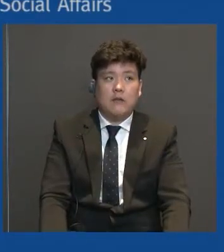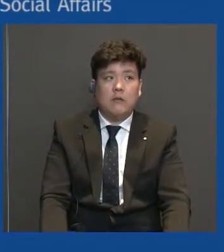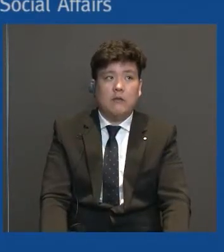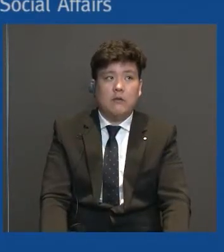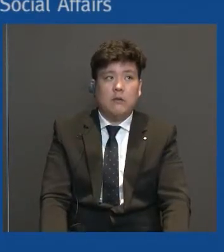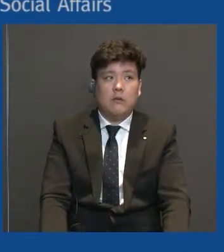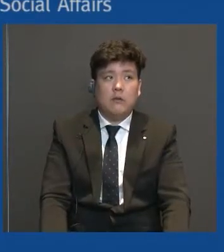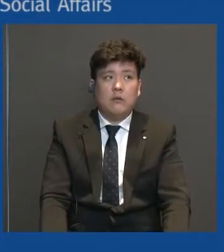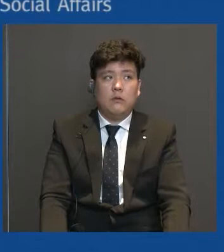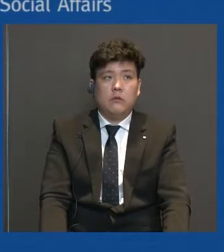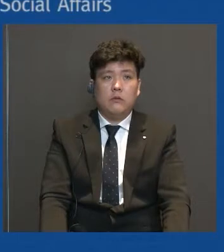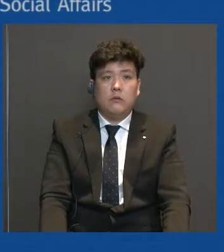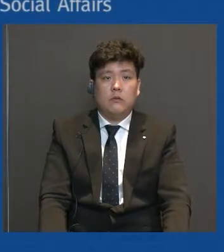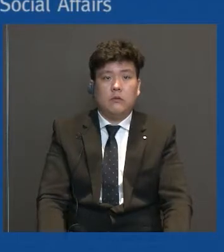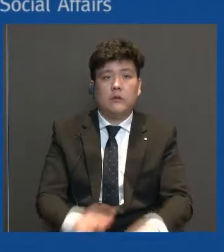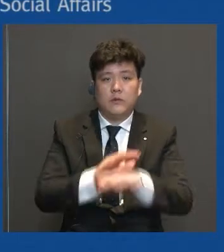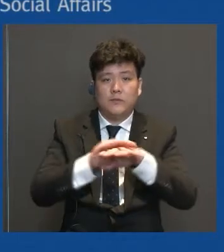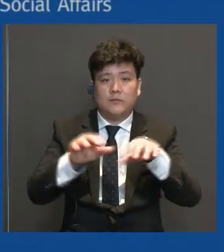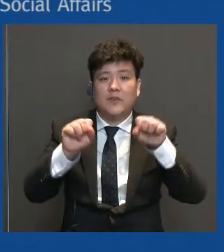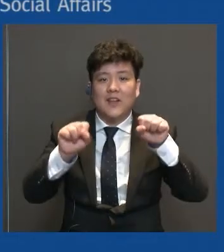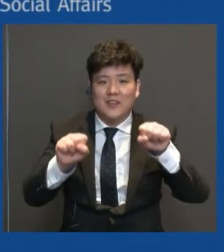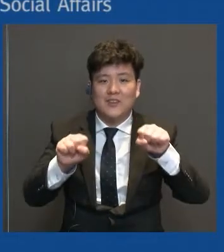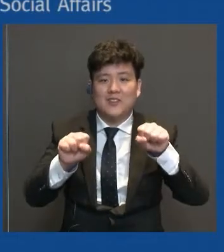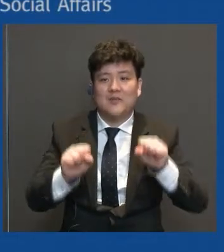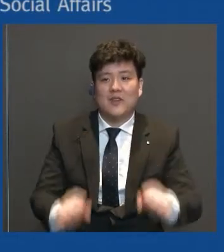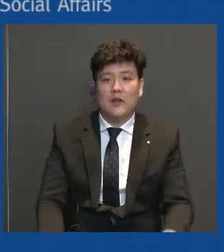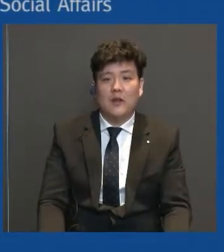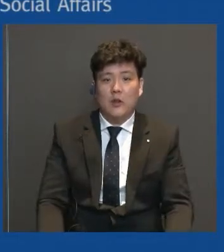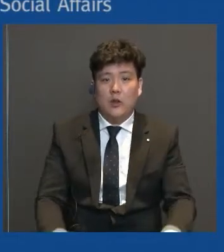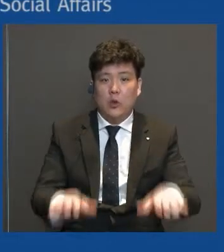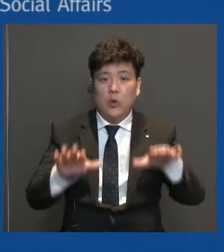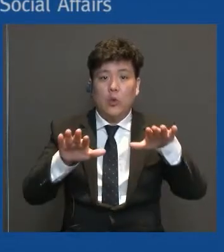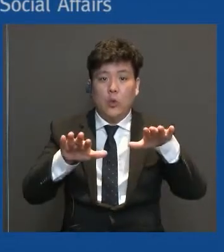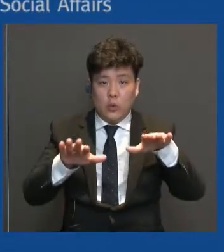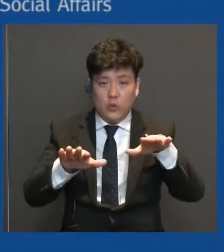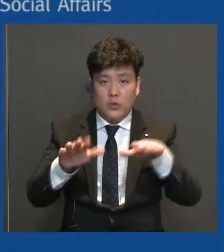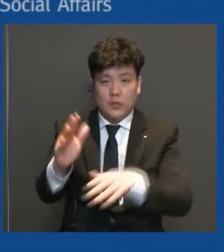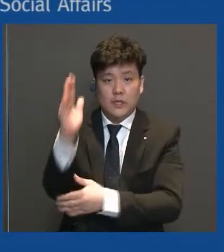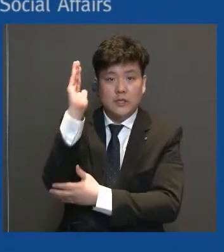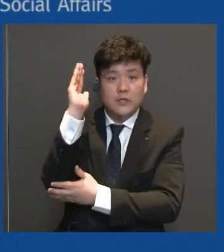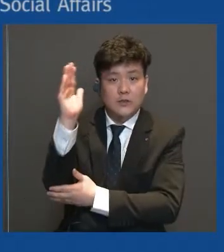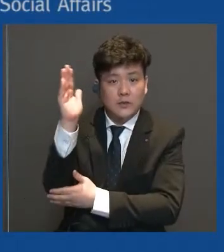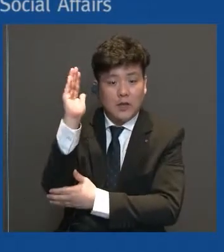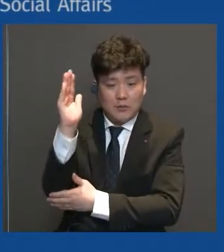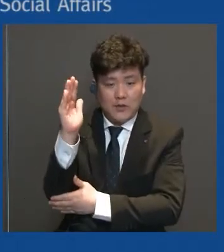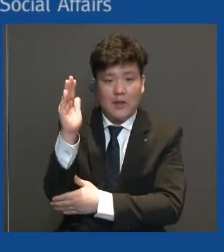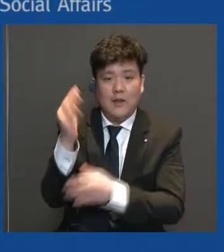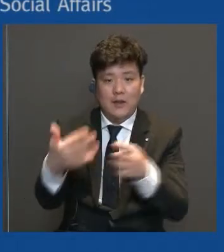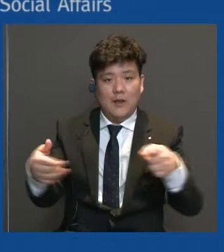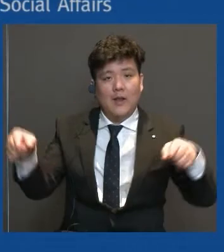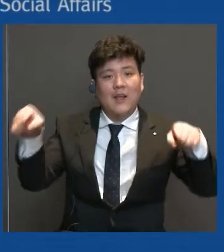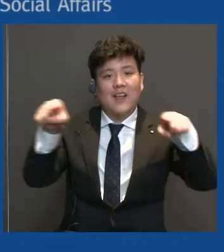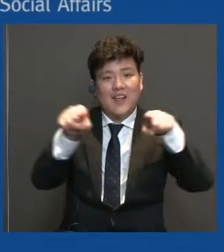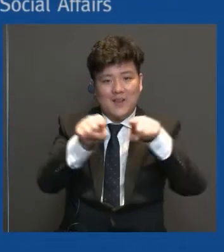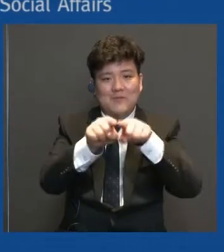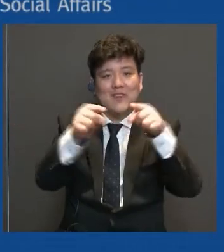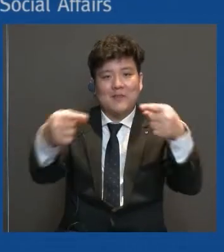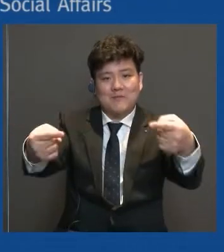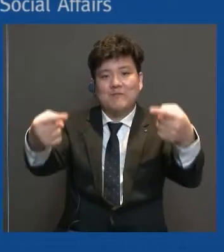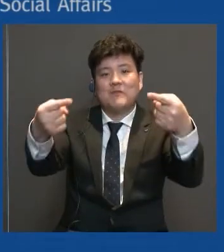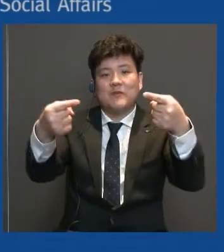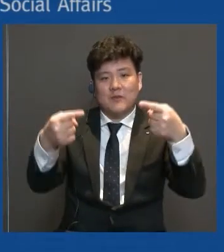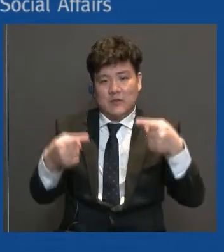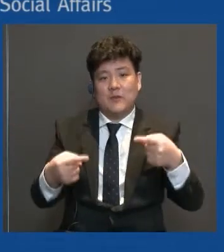great honor to join the group and seminar and present on the promotion and protection of human rights of